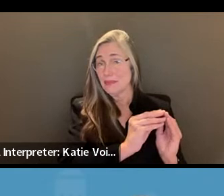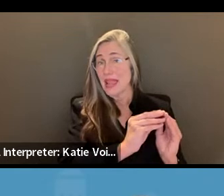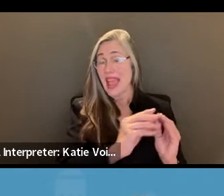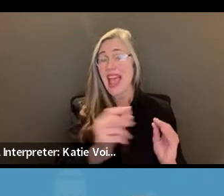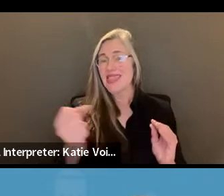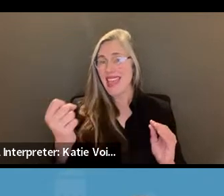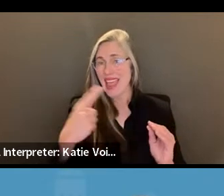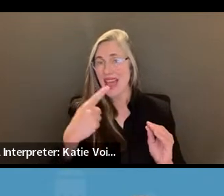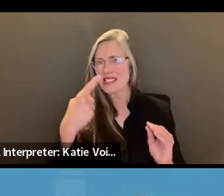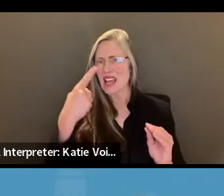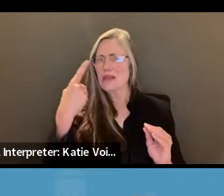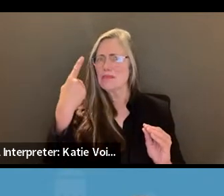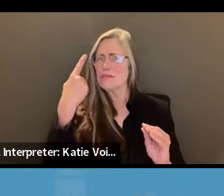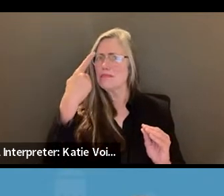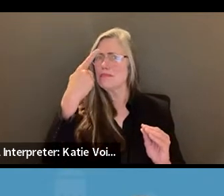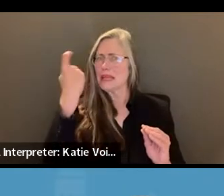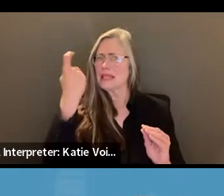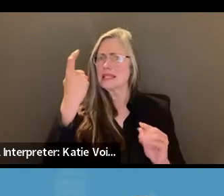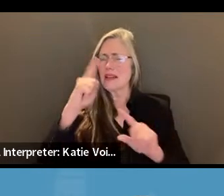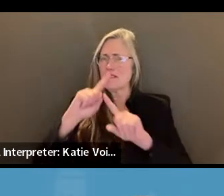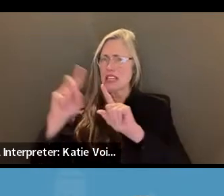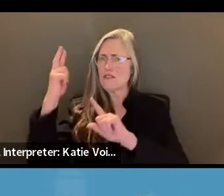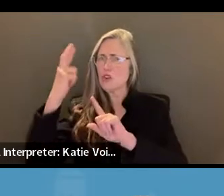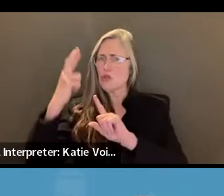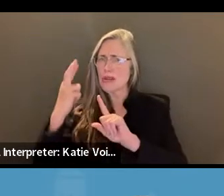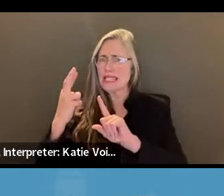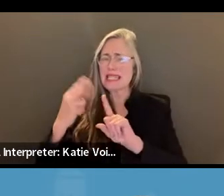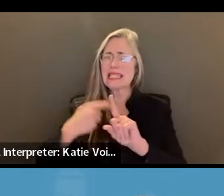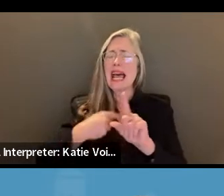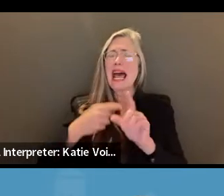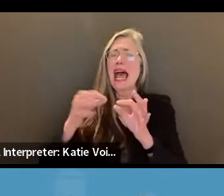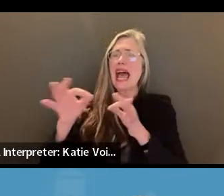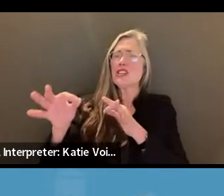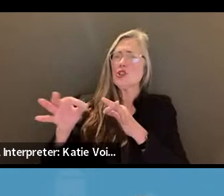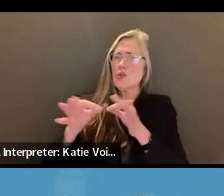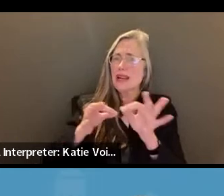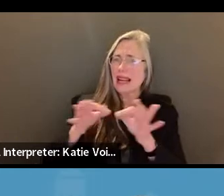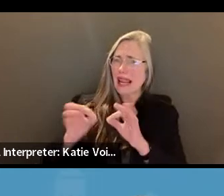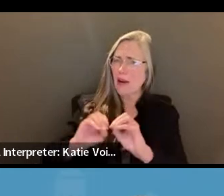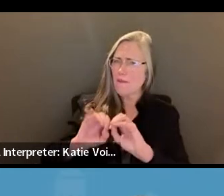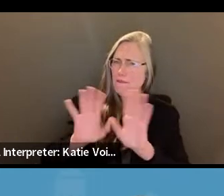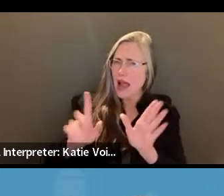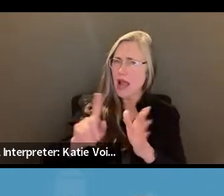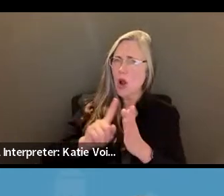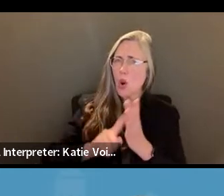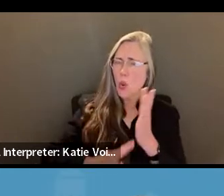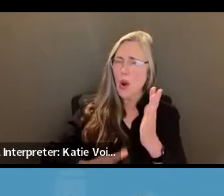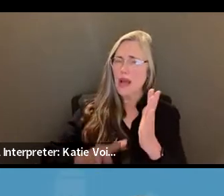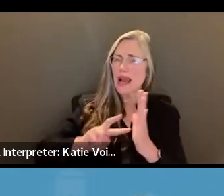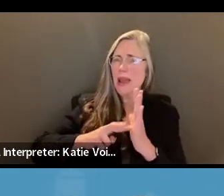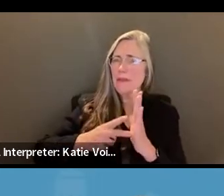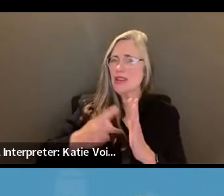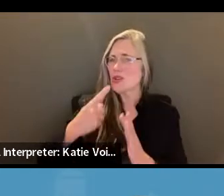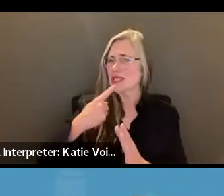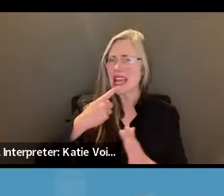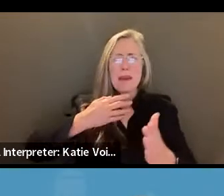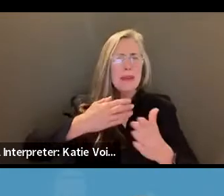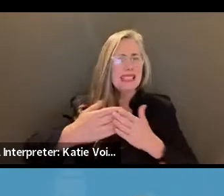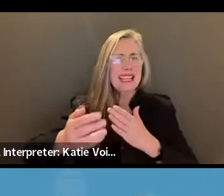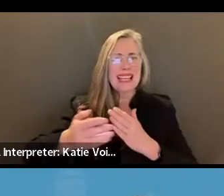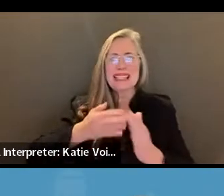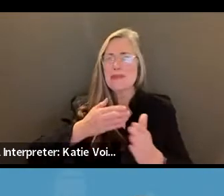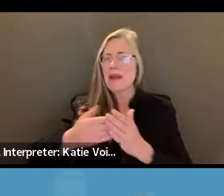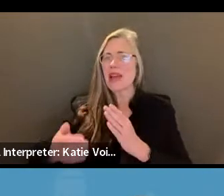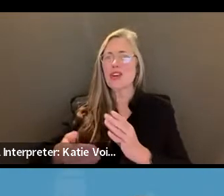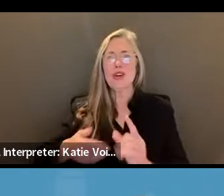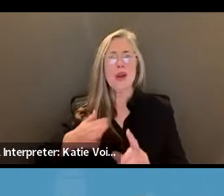for me to, one, clarify what I had intended to say, but also to recognize that it didn't matter what my intention was, I wasn't clear